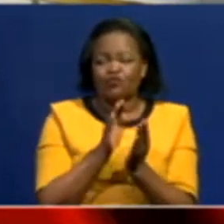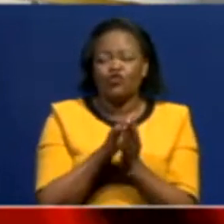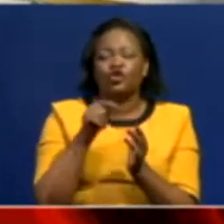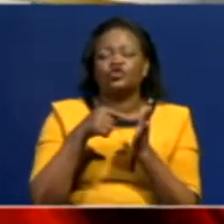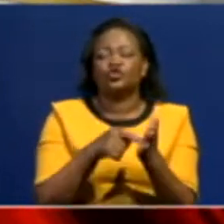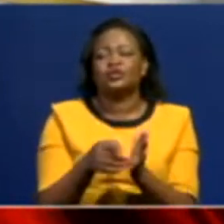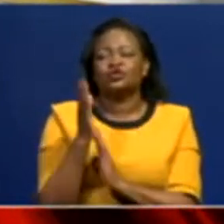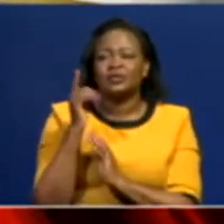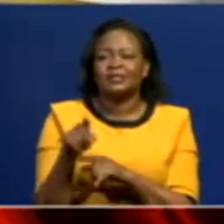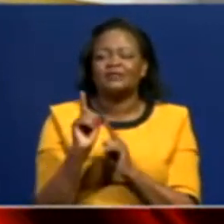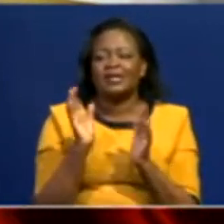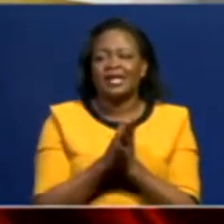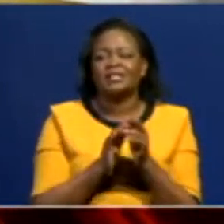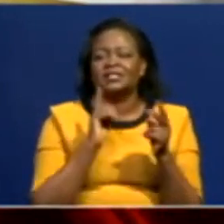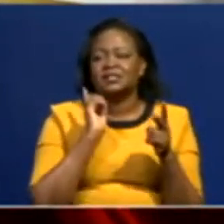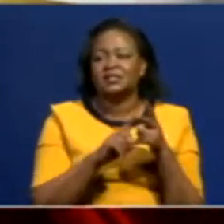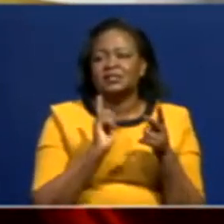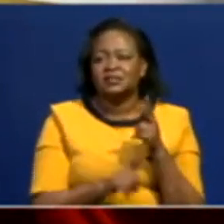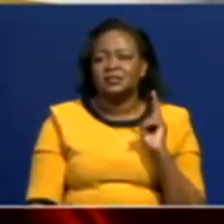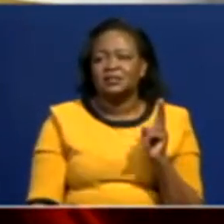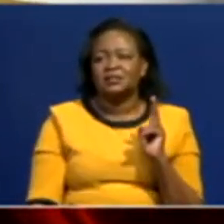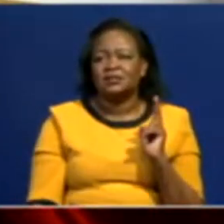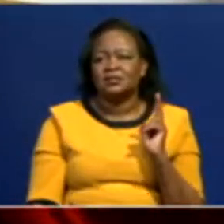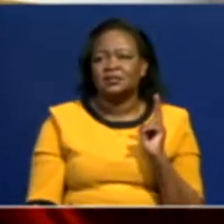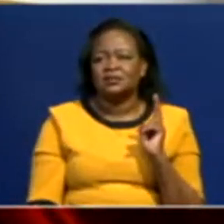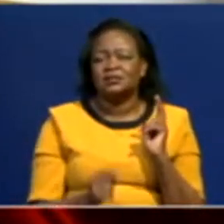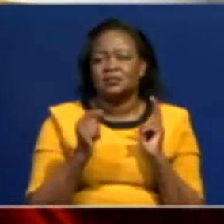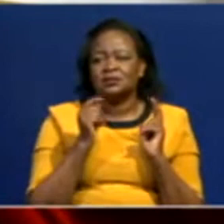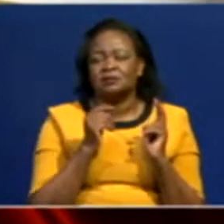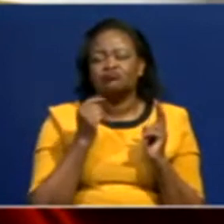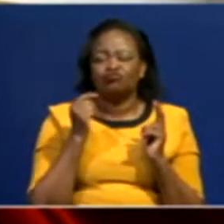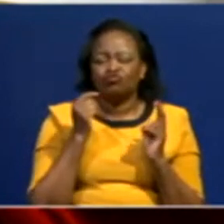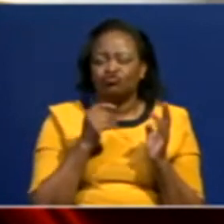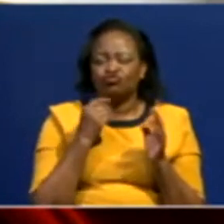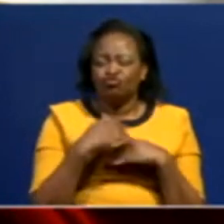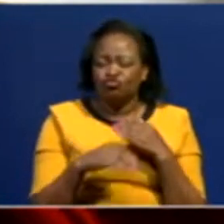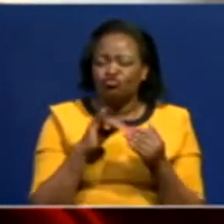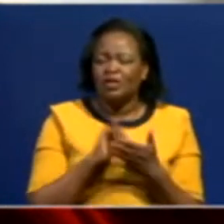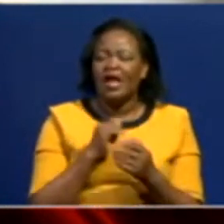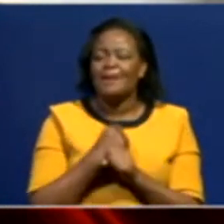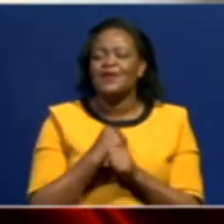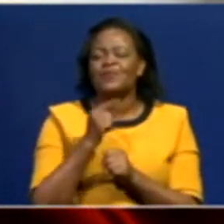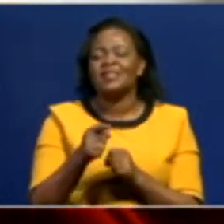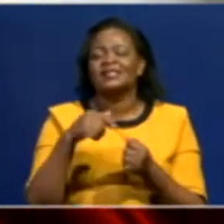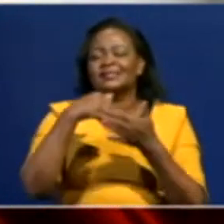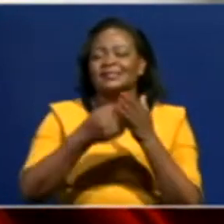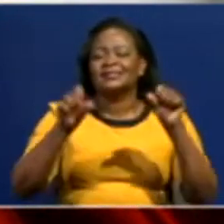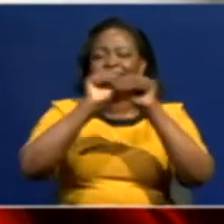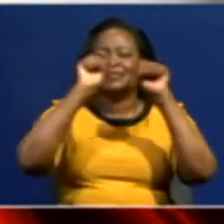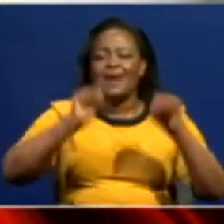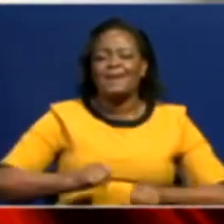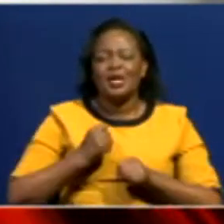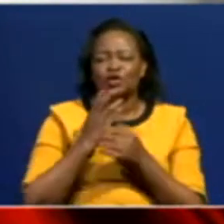security itself. And two, the infrastructure that has been put by the warehouse receipting system ensures